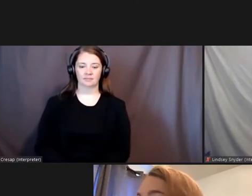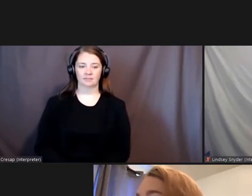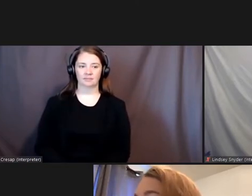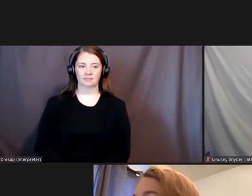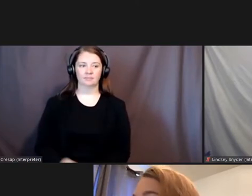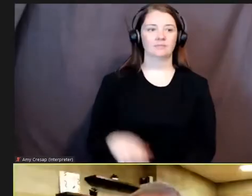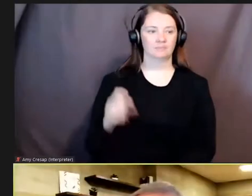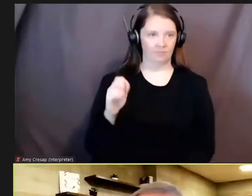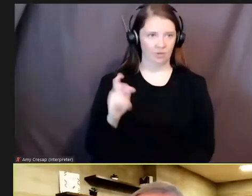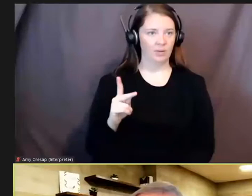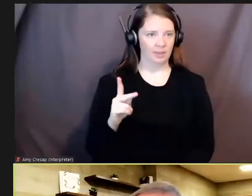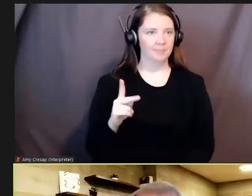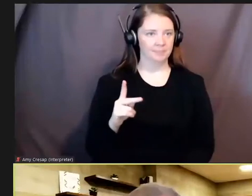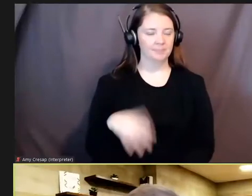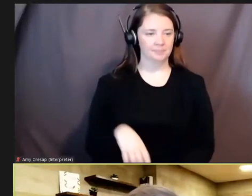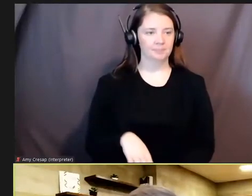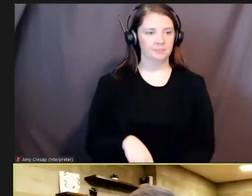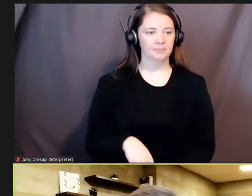Okay.